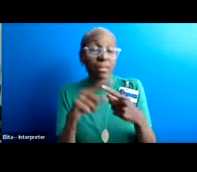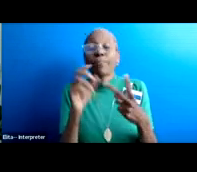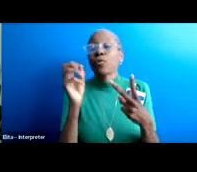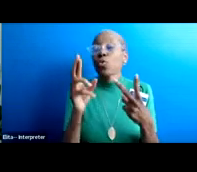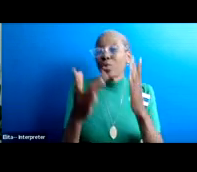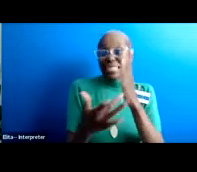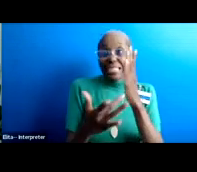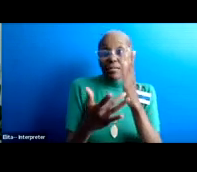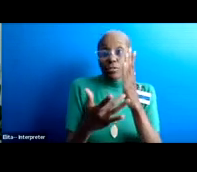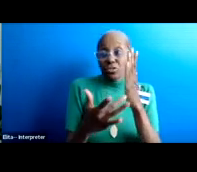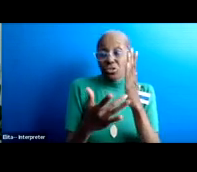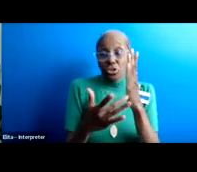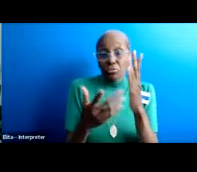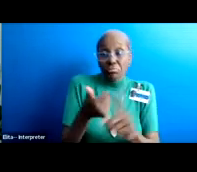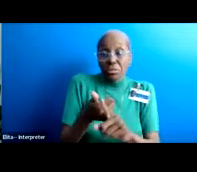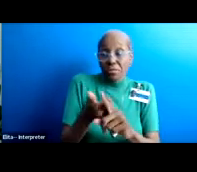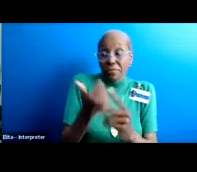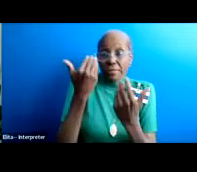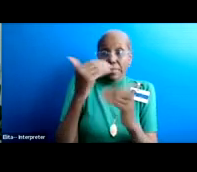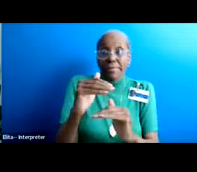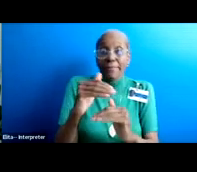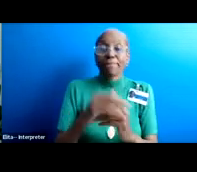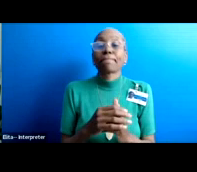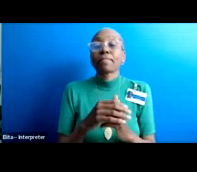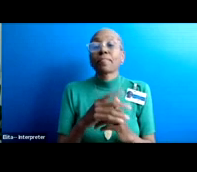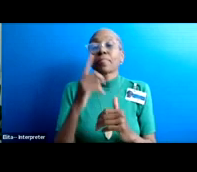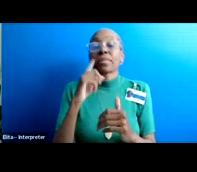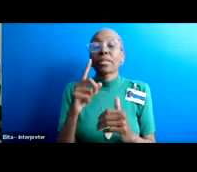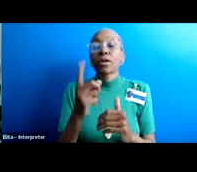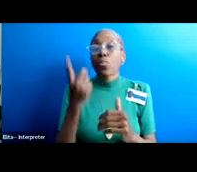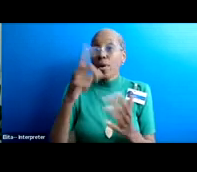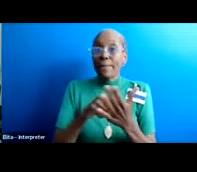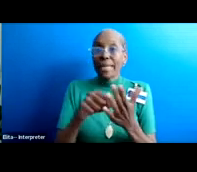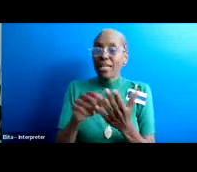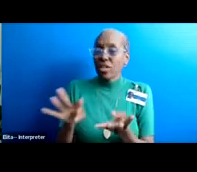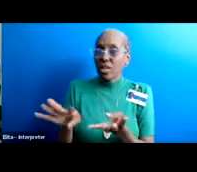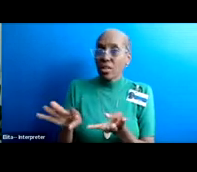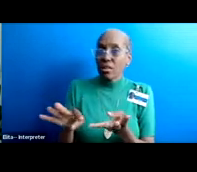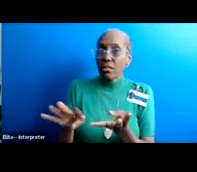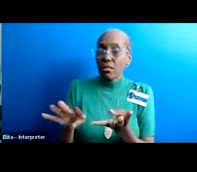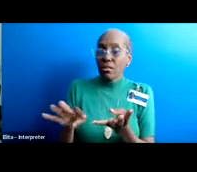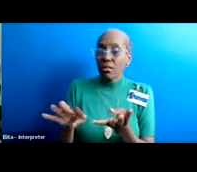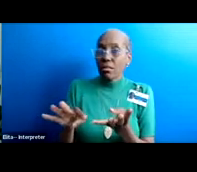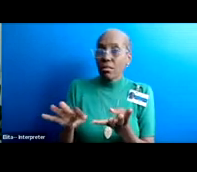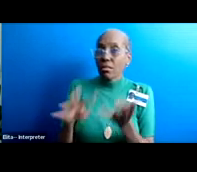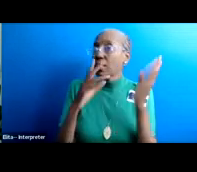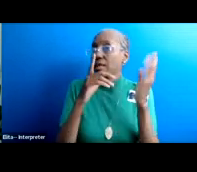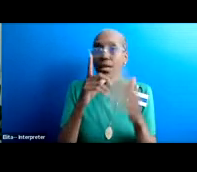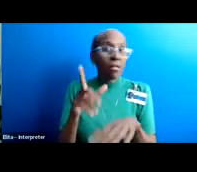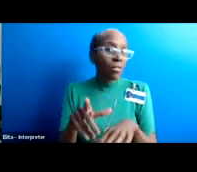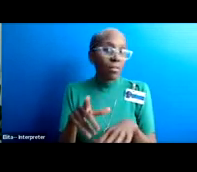or technology limitation, such as a page that doesn't load very quickly, or as we heard in an